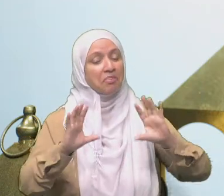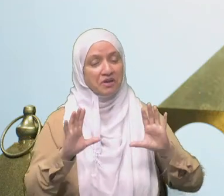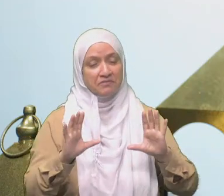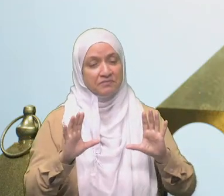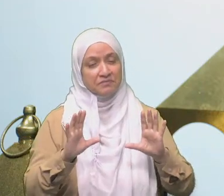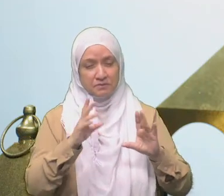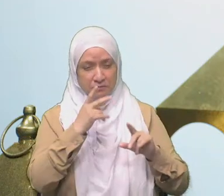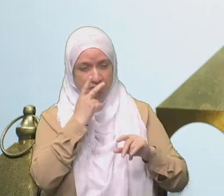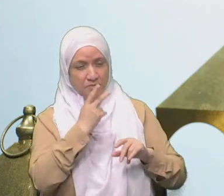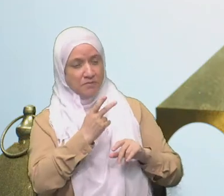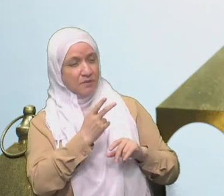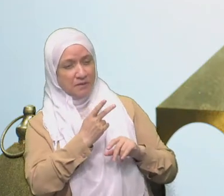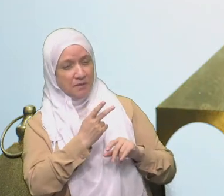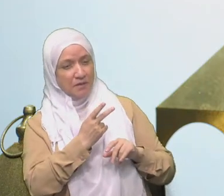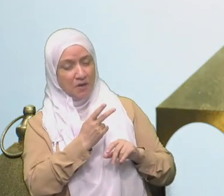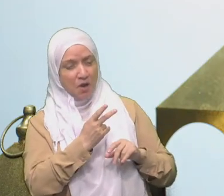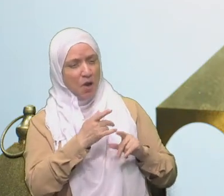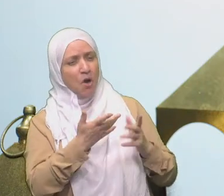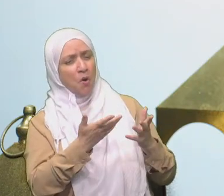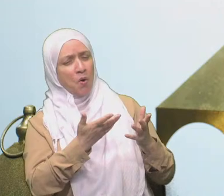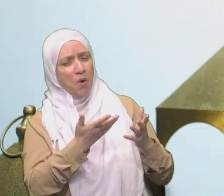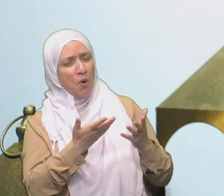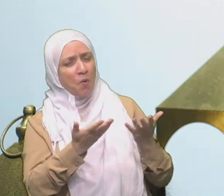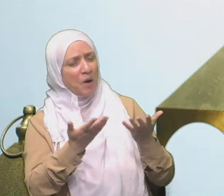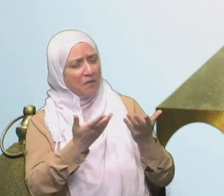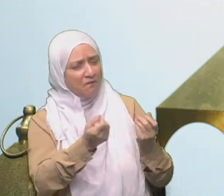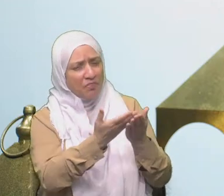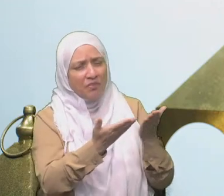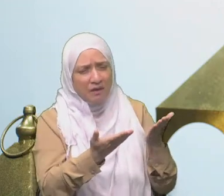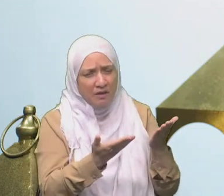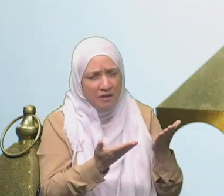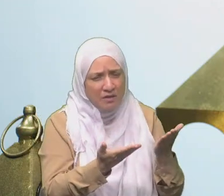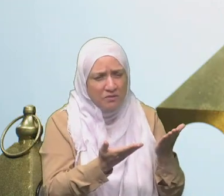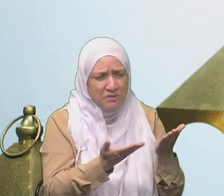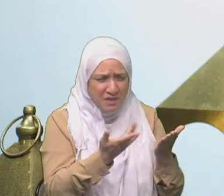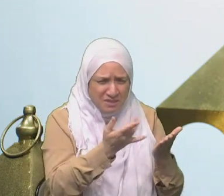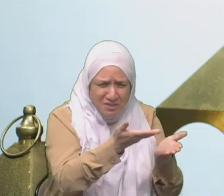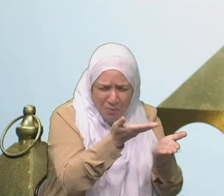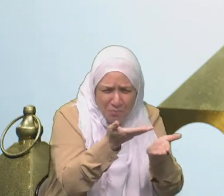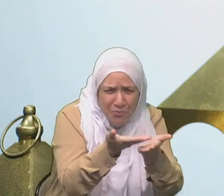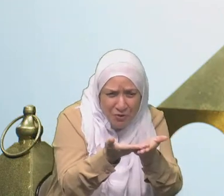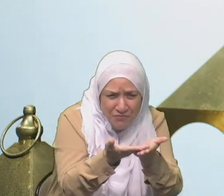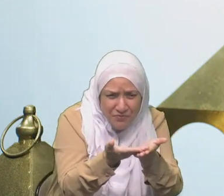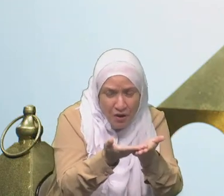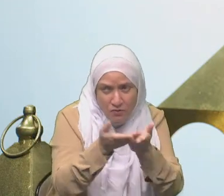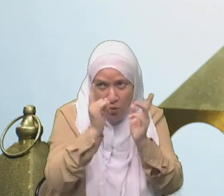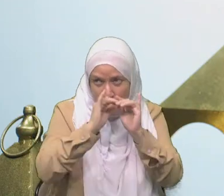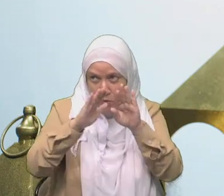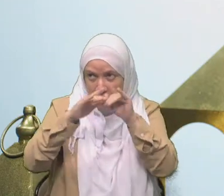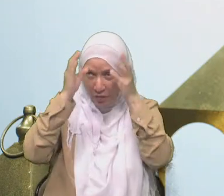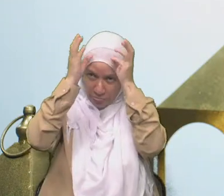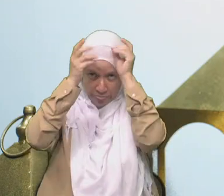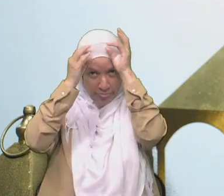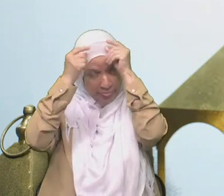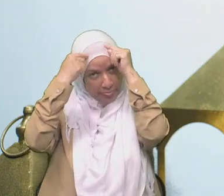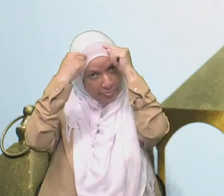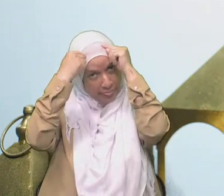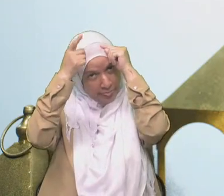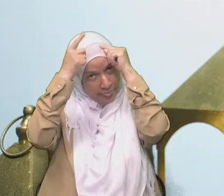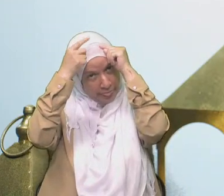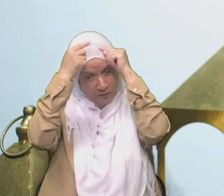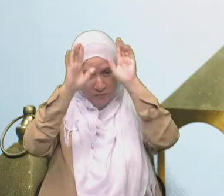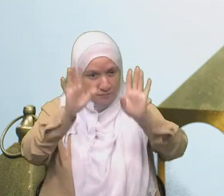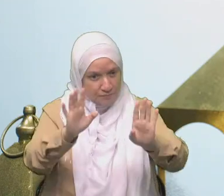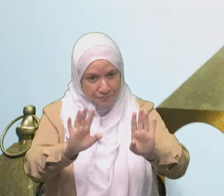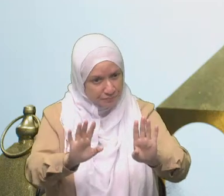you. And when it comes to it, husn al-dhan billah, because I think this is what we're really getting to, is this idea of a good assumption of Allah subhanahu wa ta'ala. If